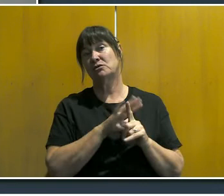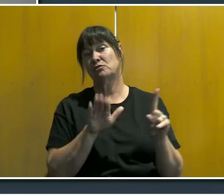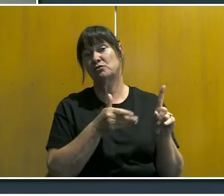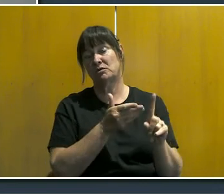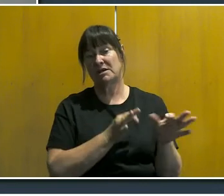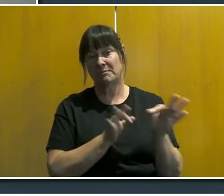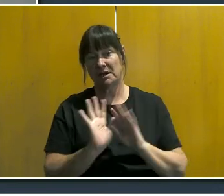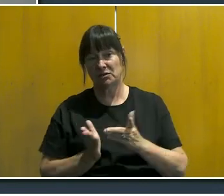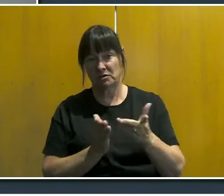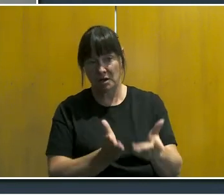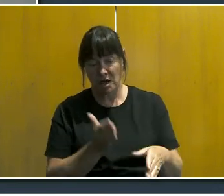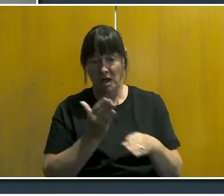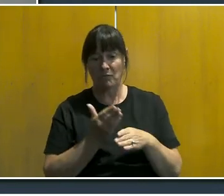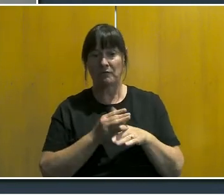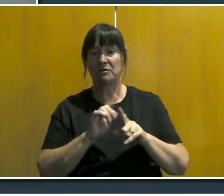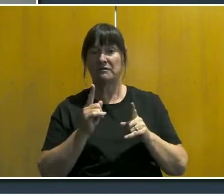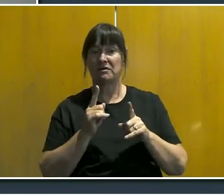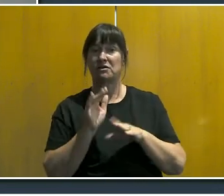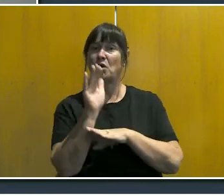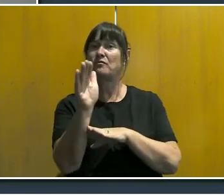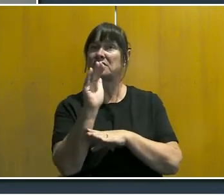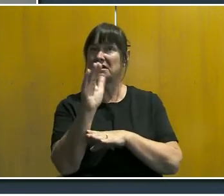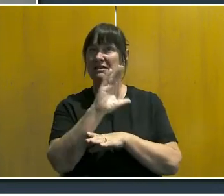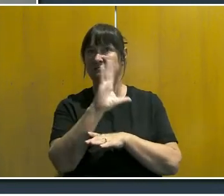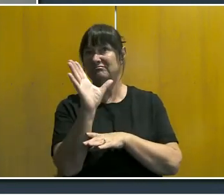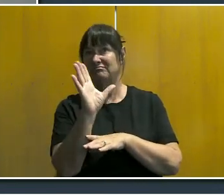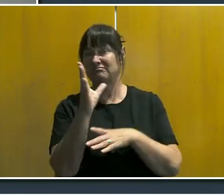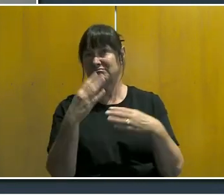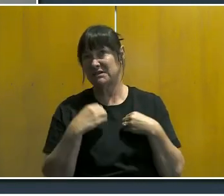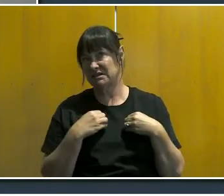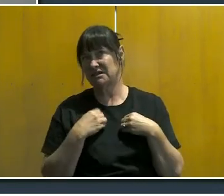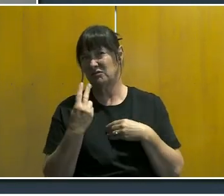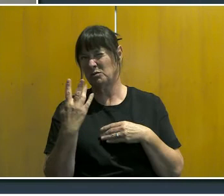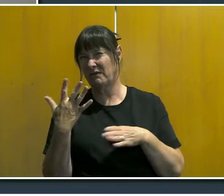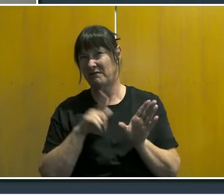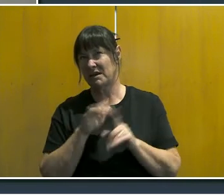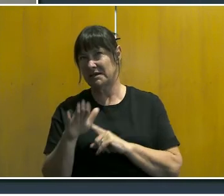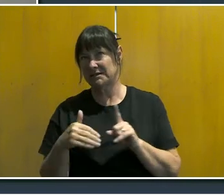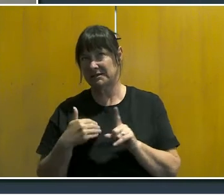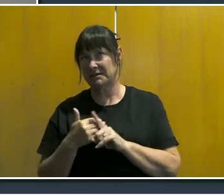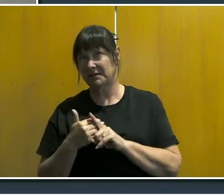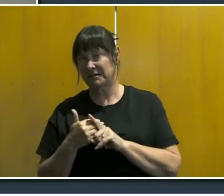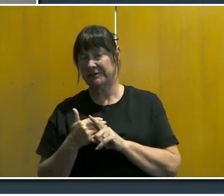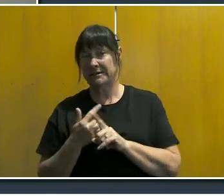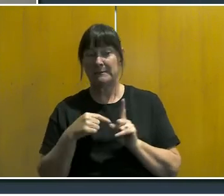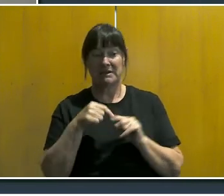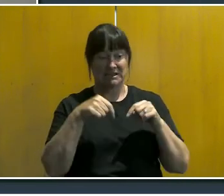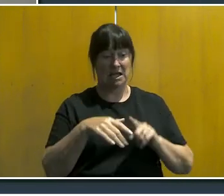worked in a number of multinational companies and more recently, as in 25 years, in the local neighbourhood.